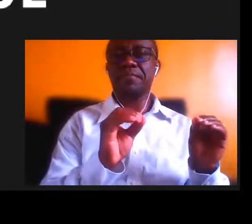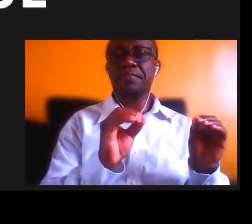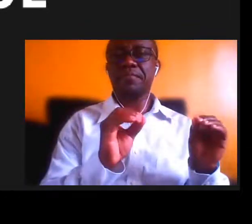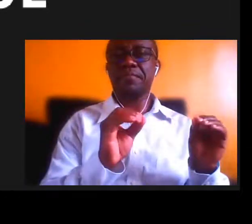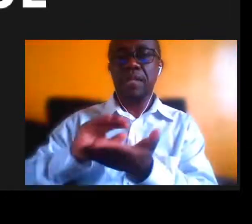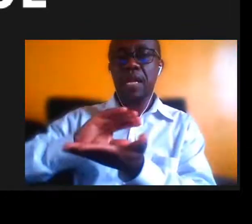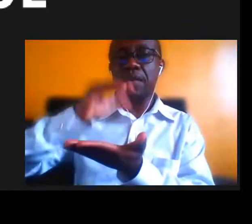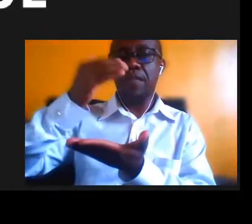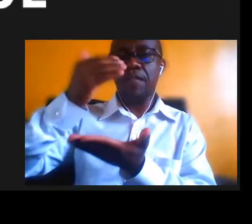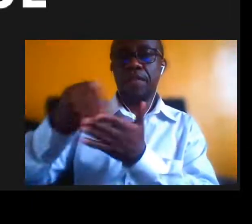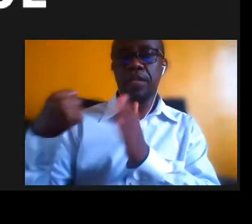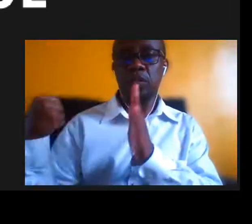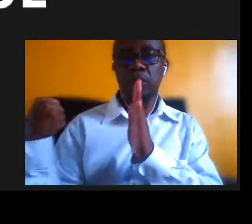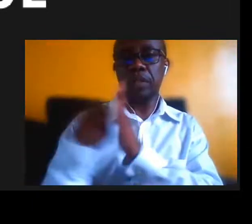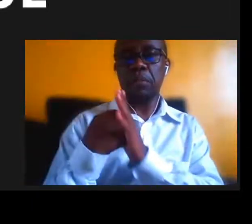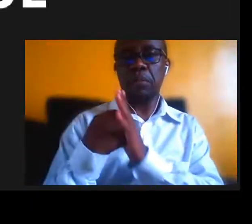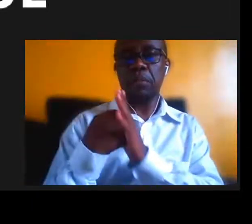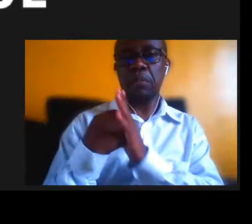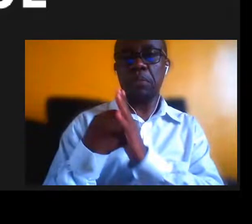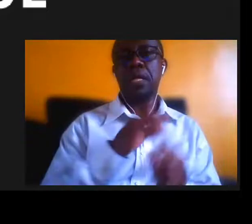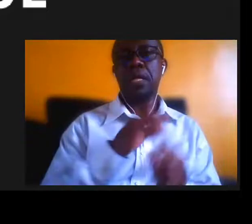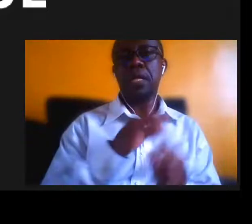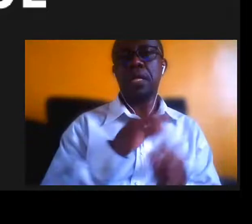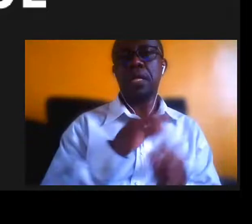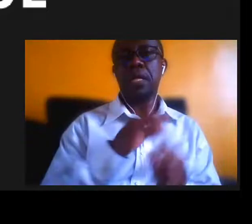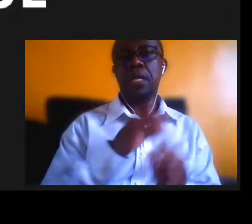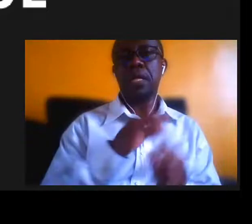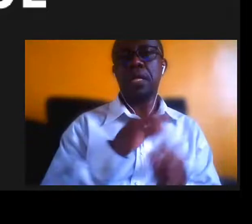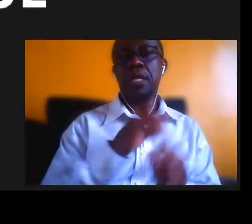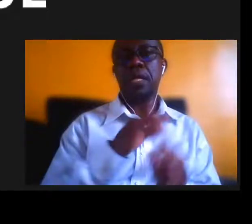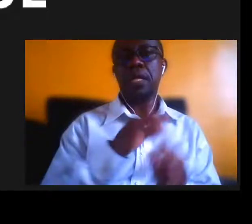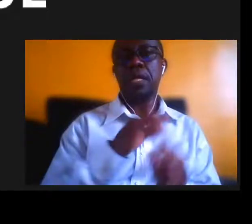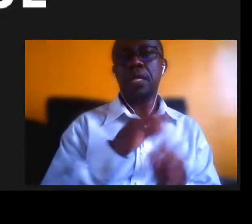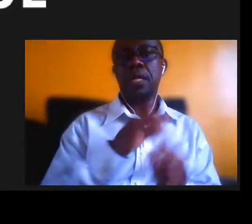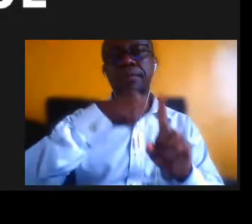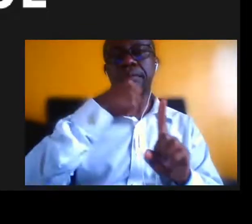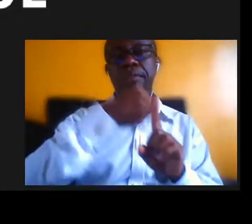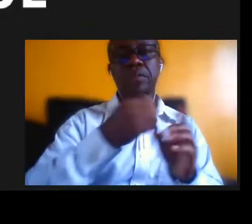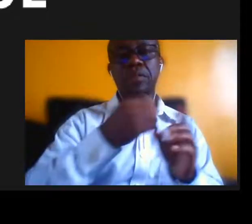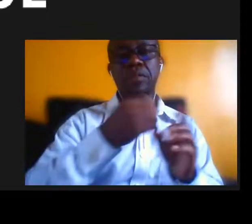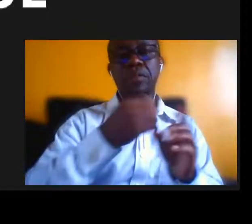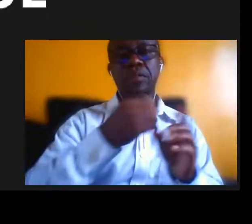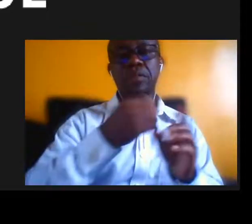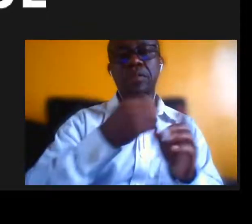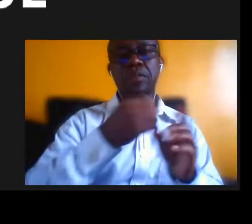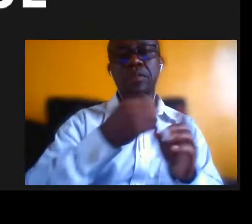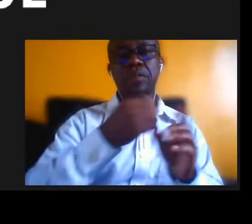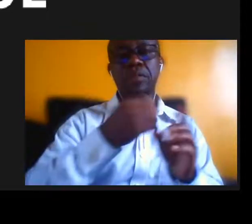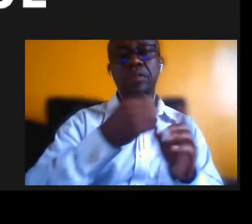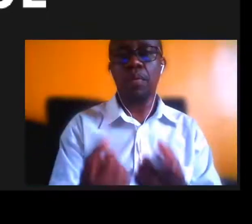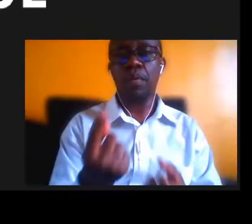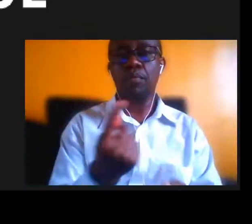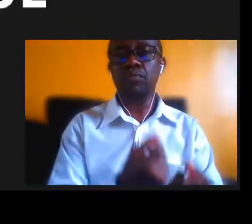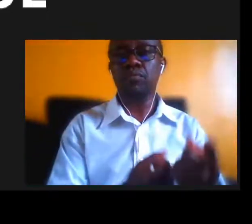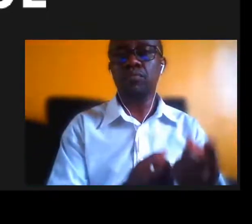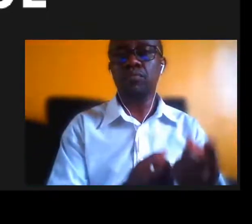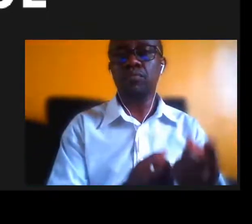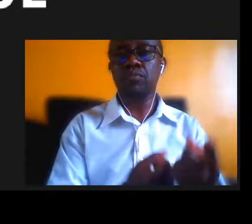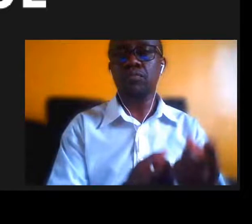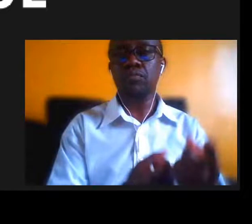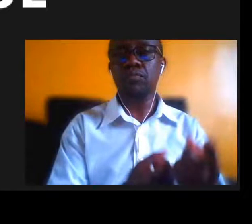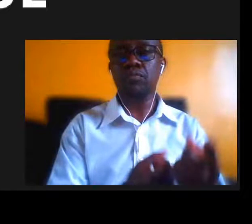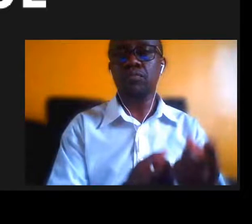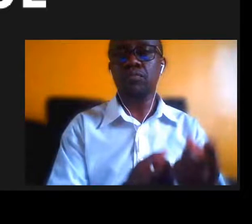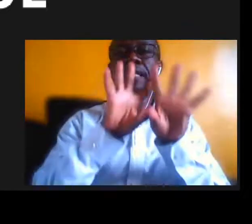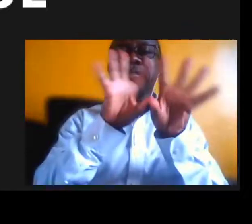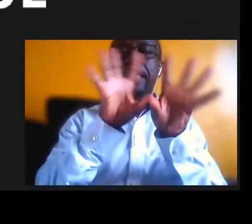to conduct some kind of advocacy and also to solve some of the issues that are raised. So, in a nutshell, this is